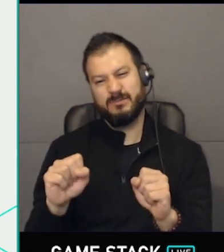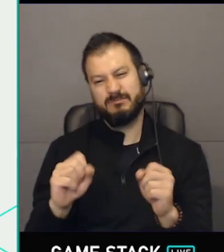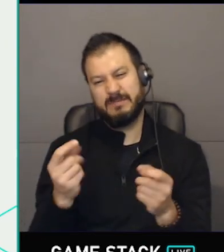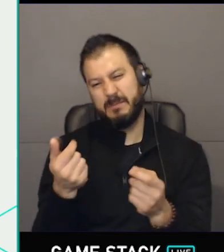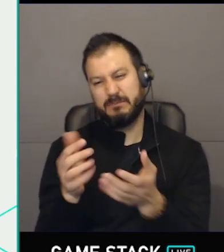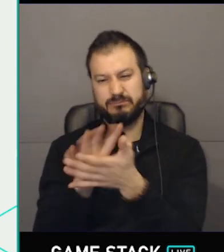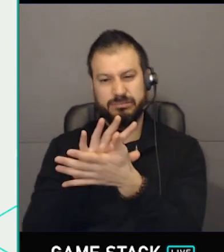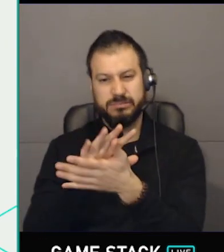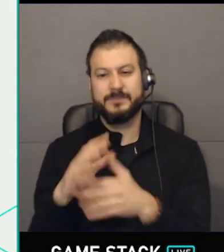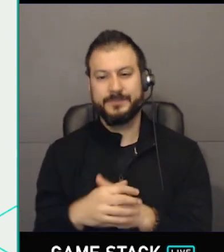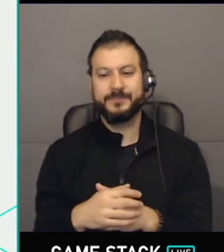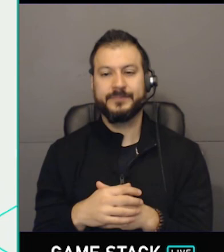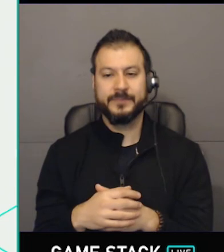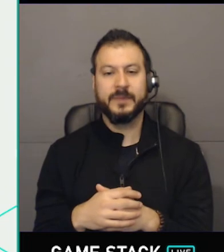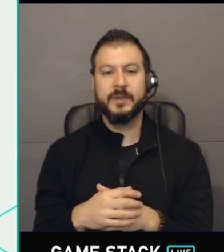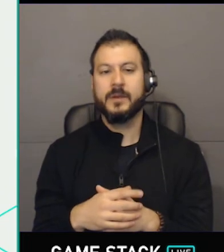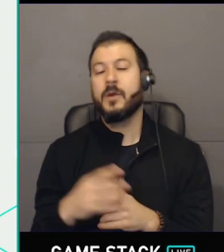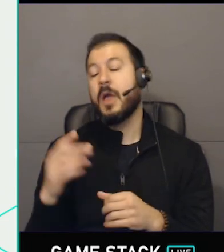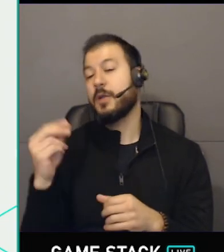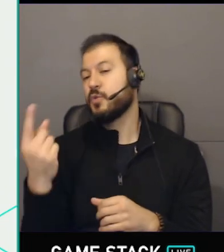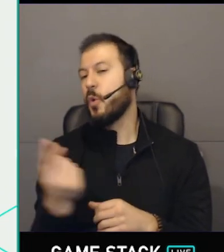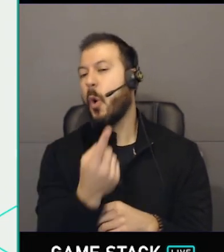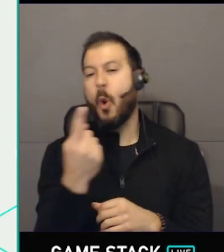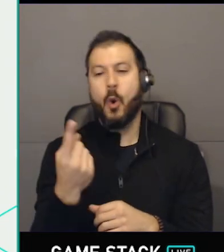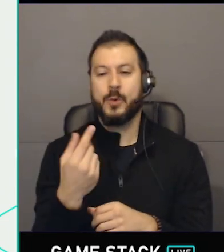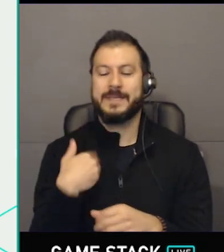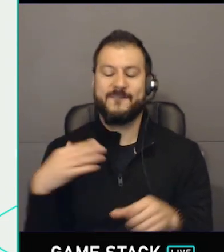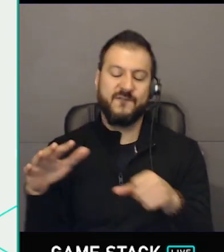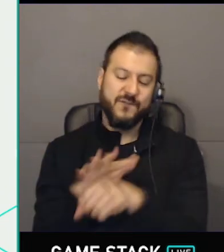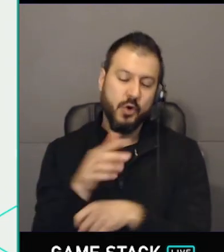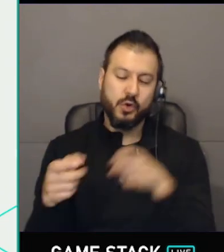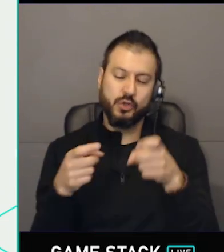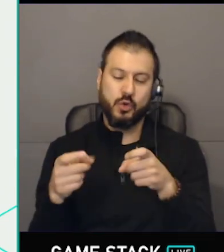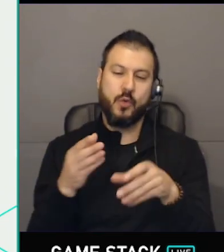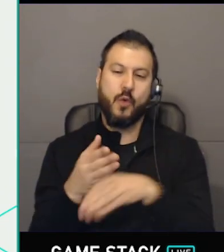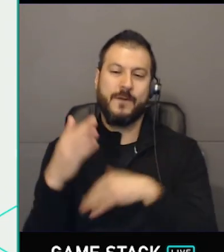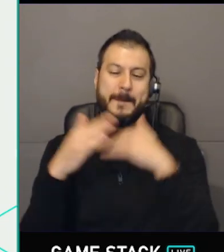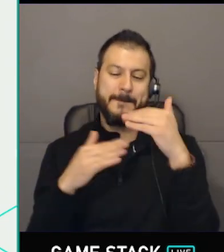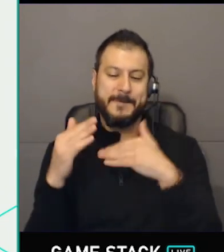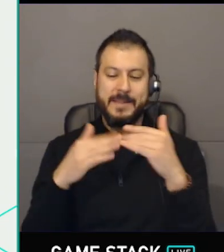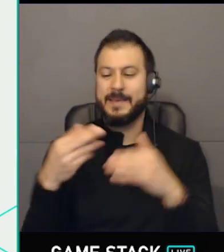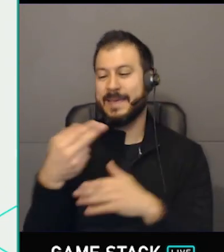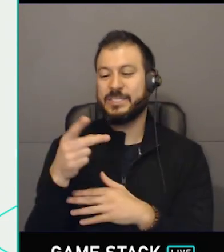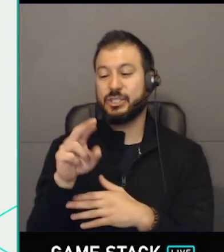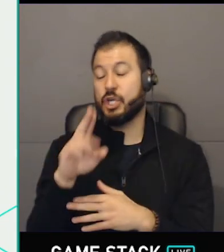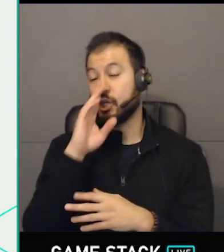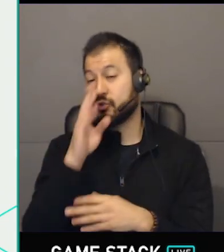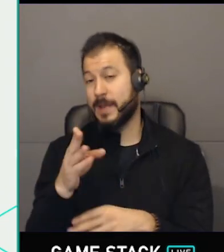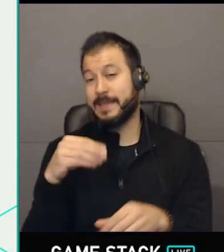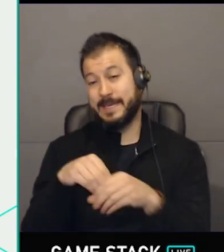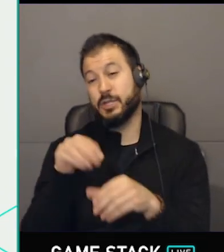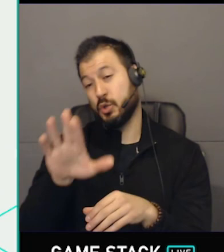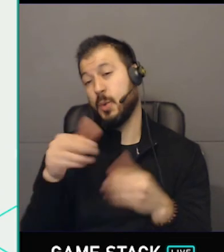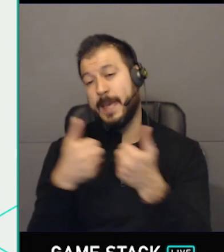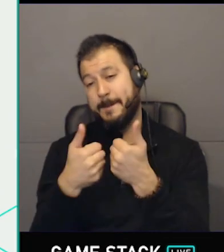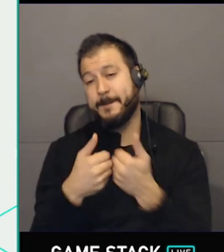And of course, you always retain full control over building HDR directly into your game.